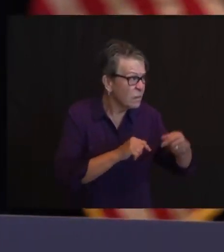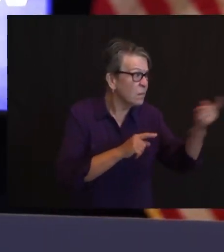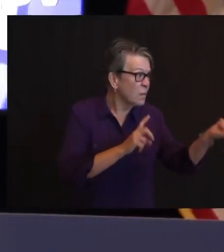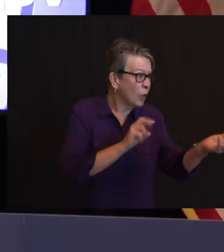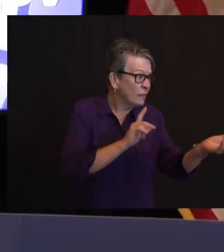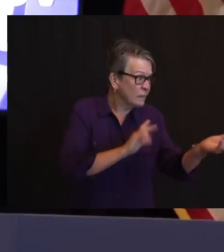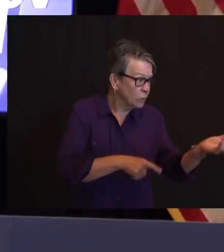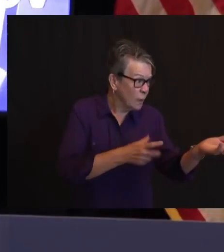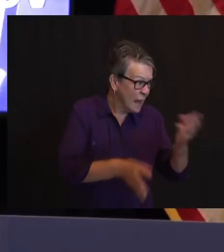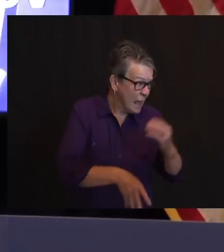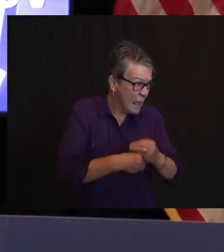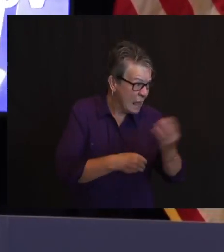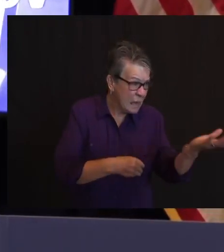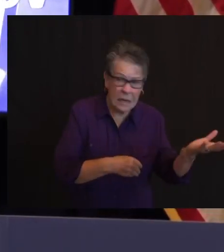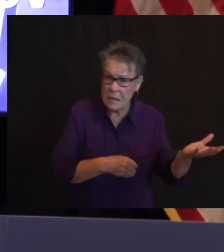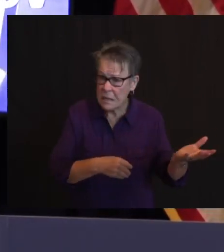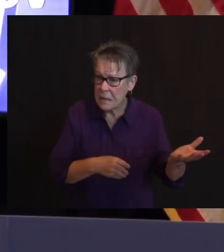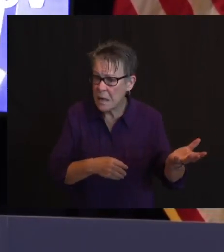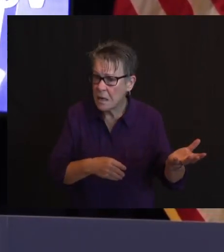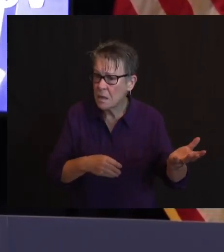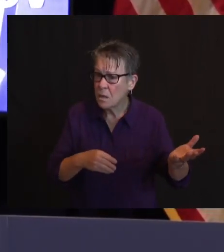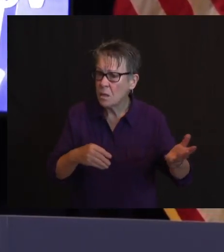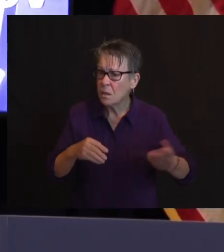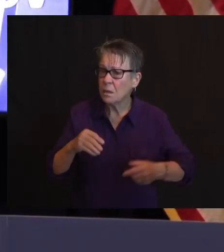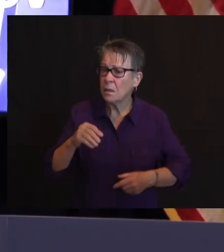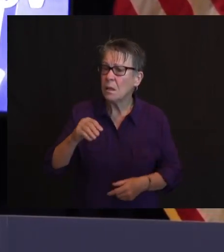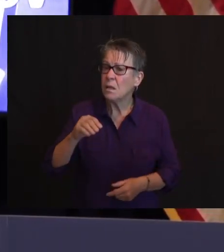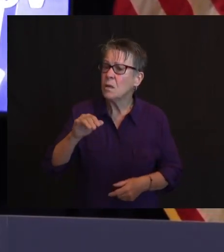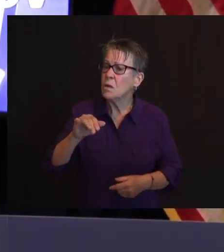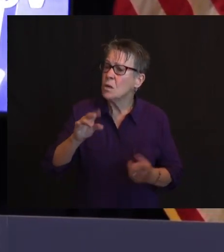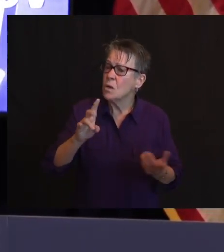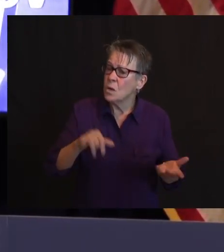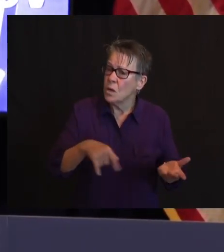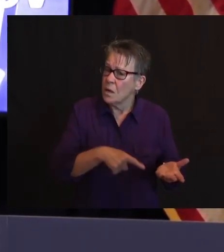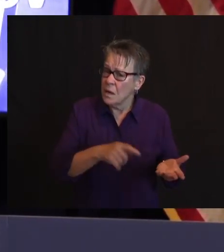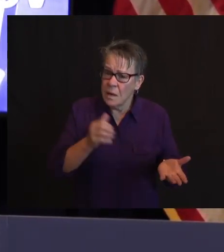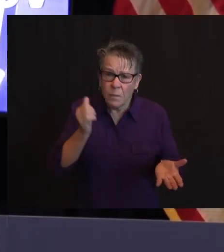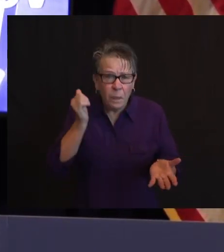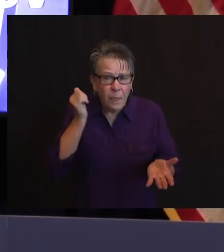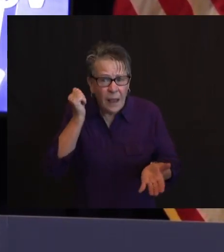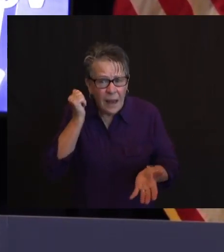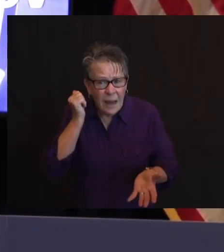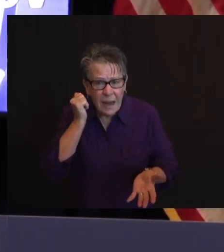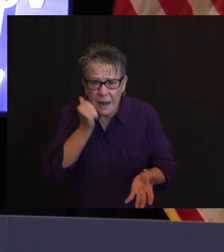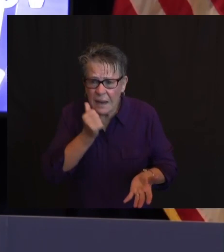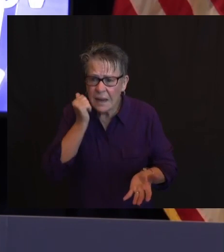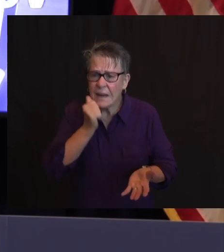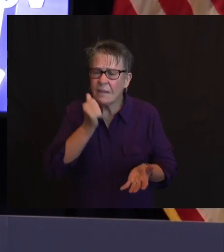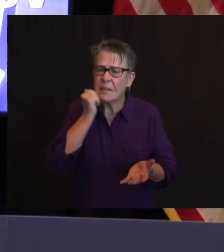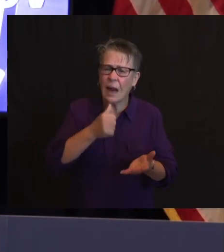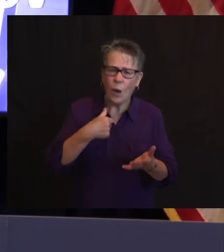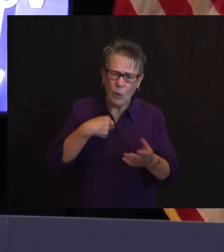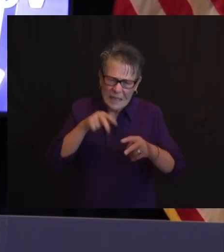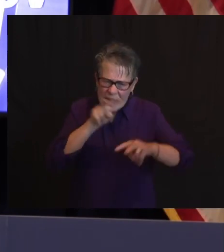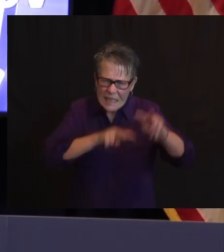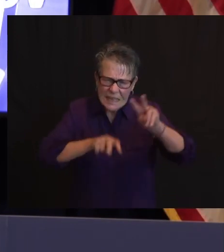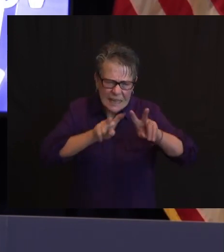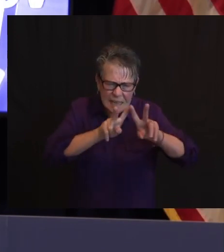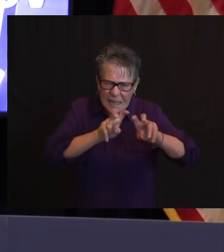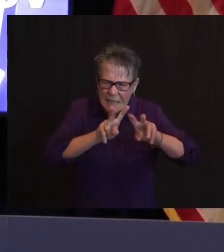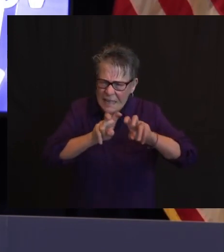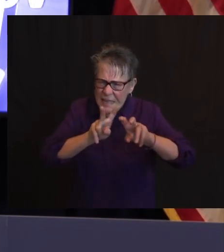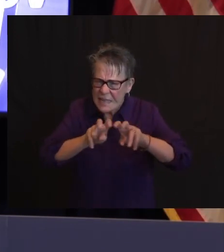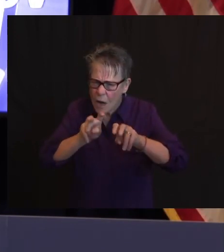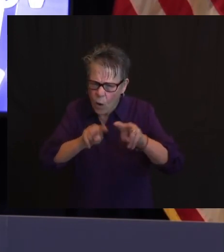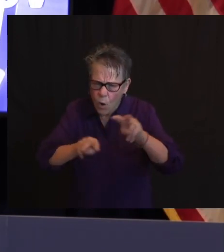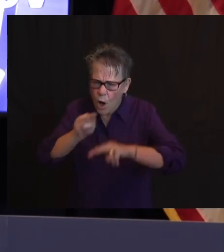remain vigilant every day throughout the whole state, looking at what we would call a second wave.